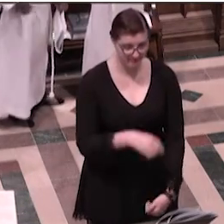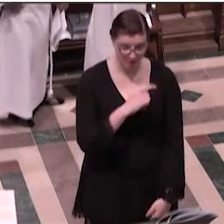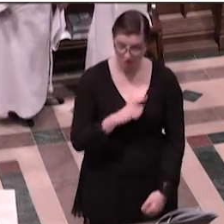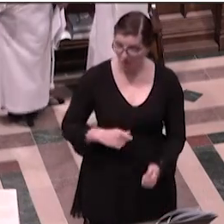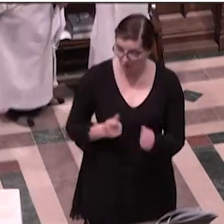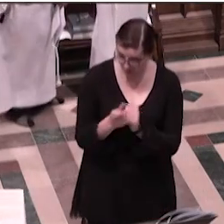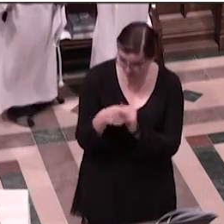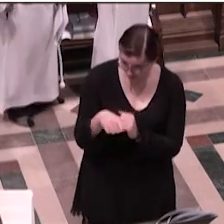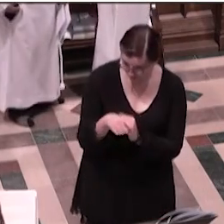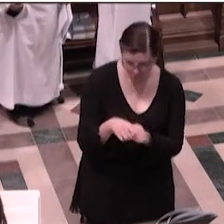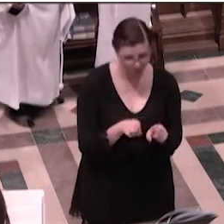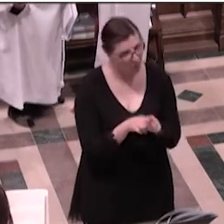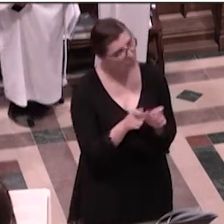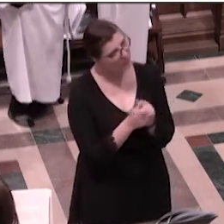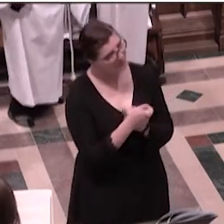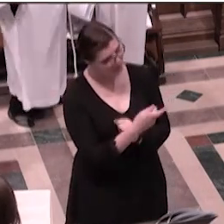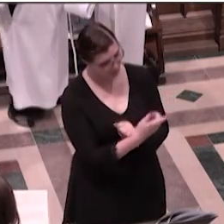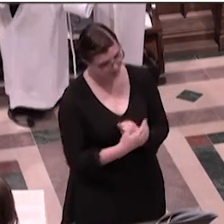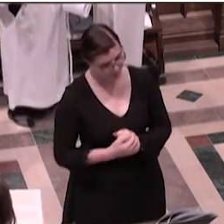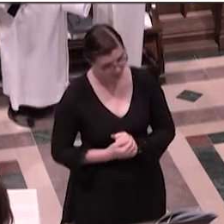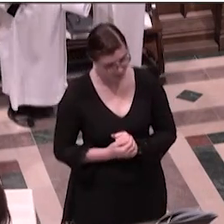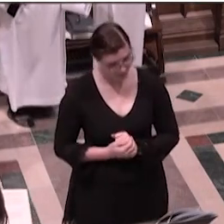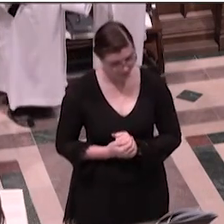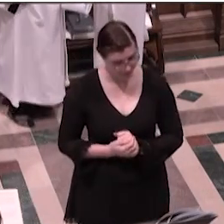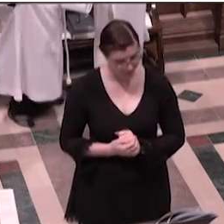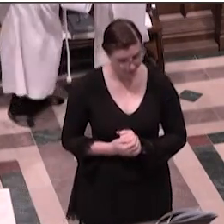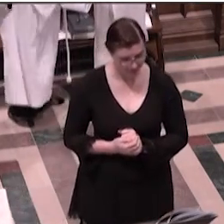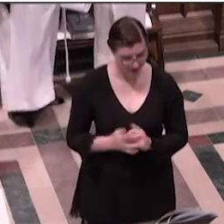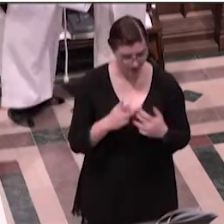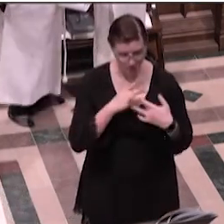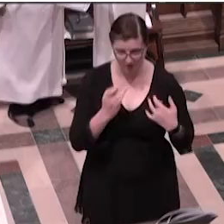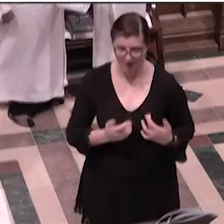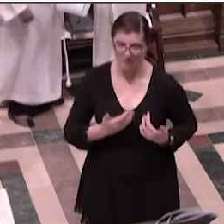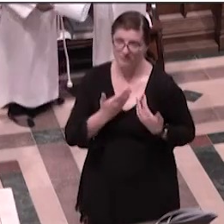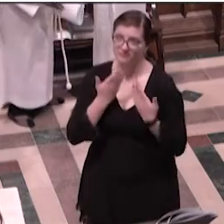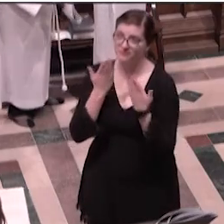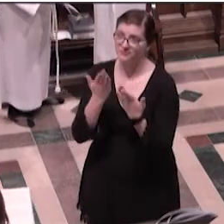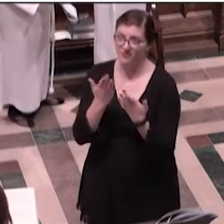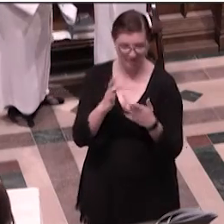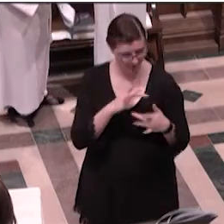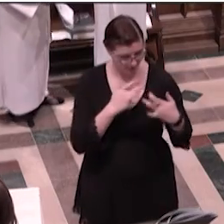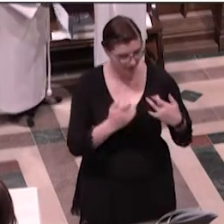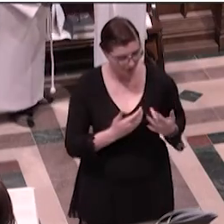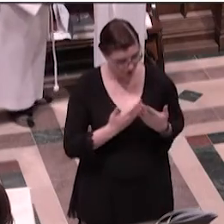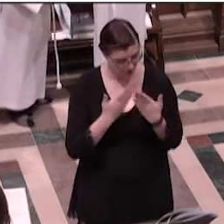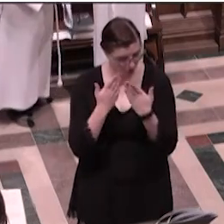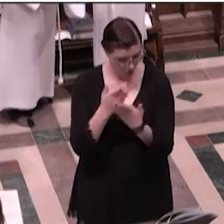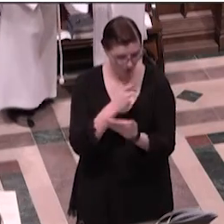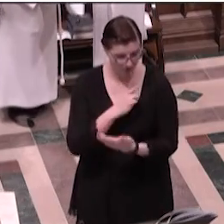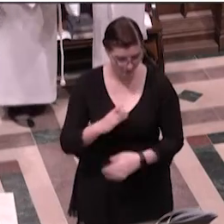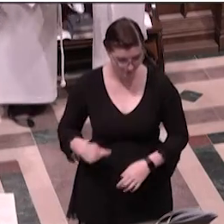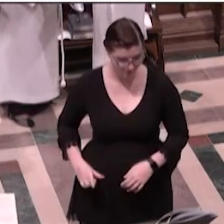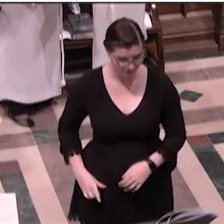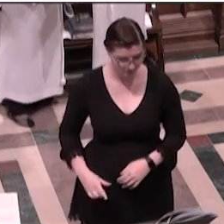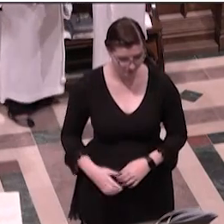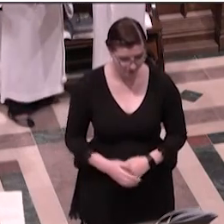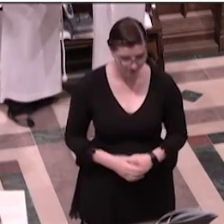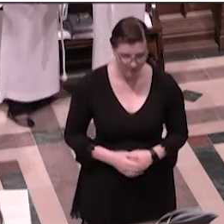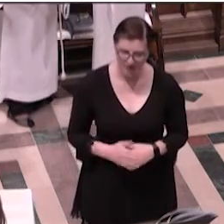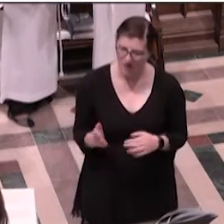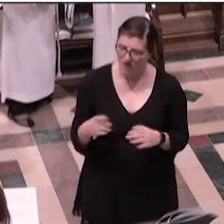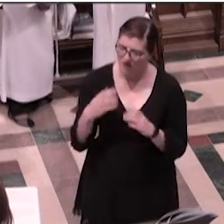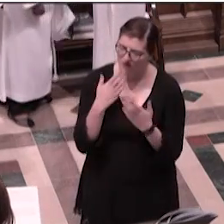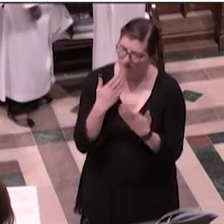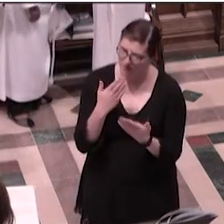The Lord be with you. And also with you. Lift up your hearts. We lift them to the Lord. Let us give thanks